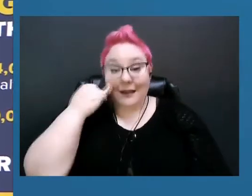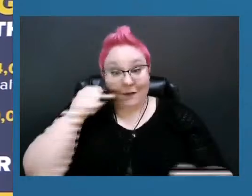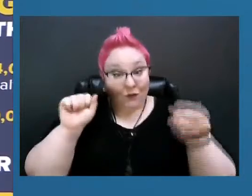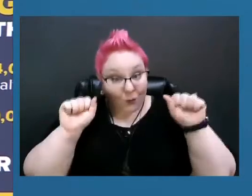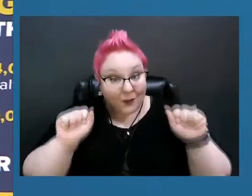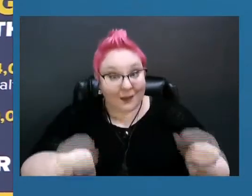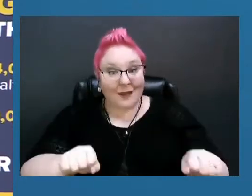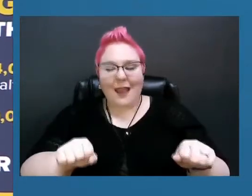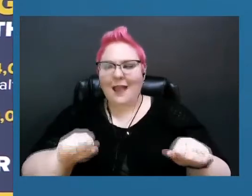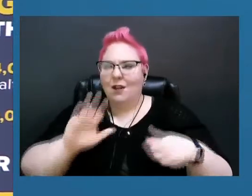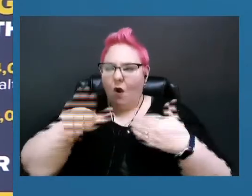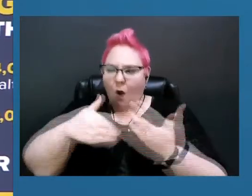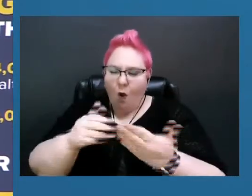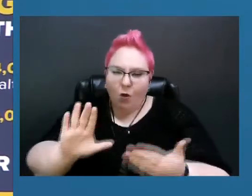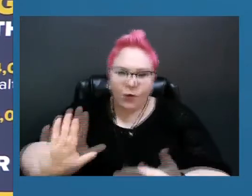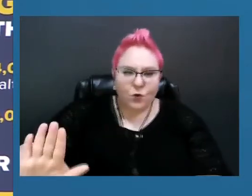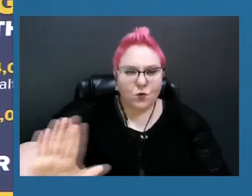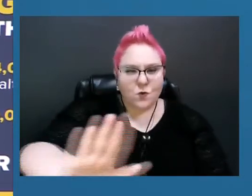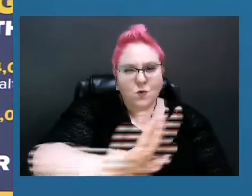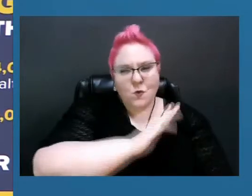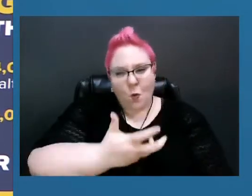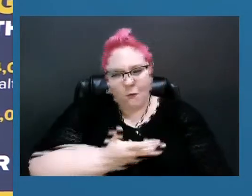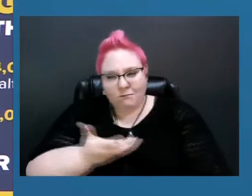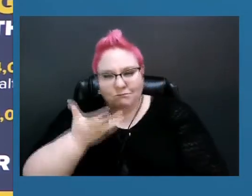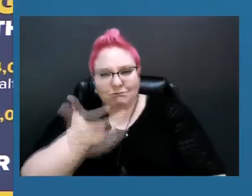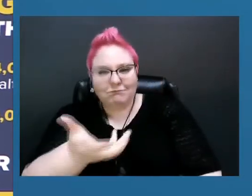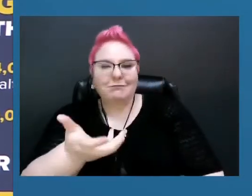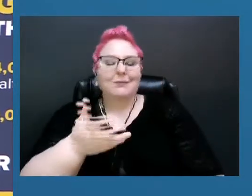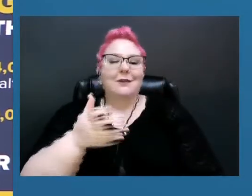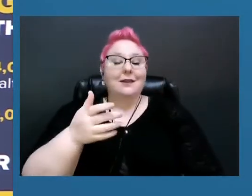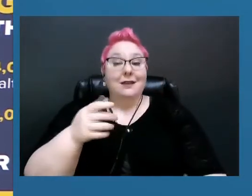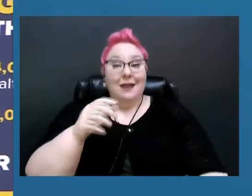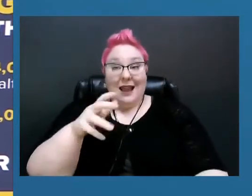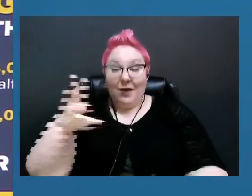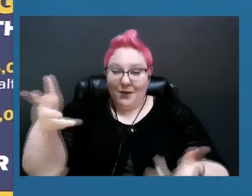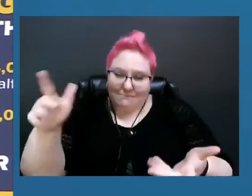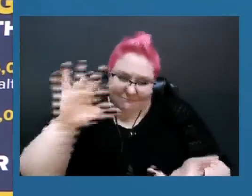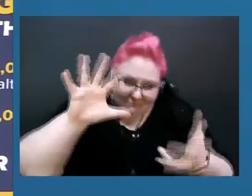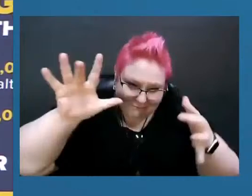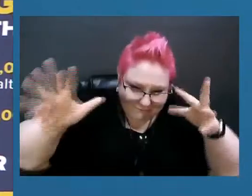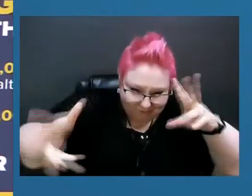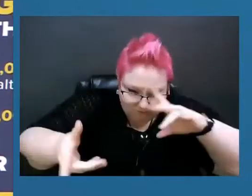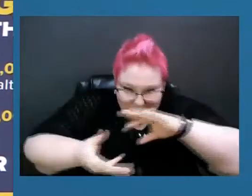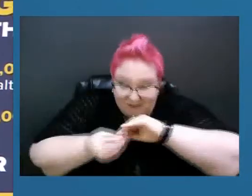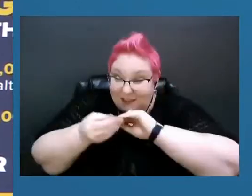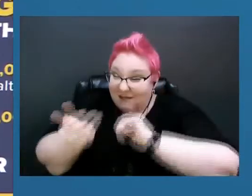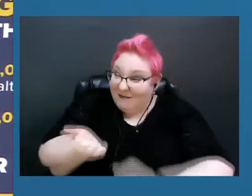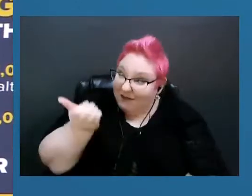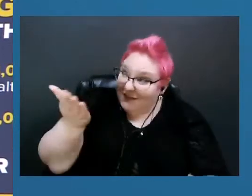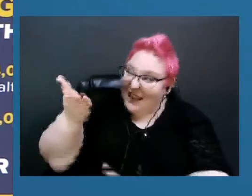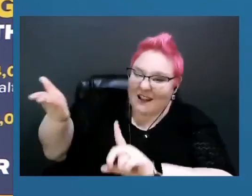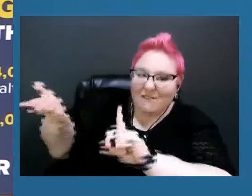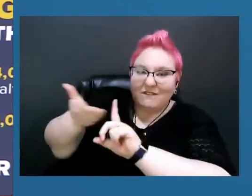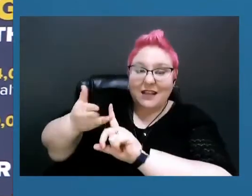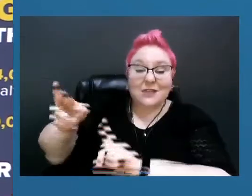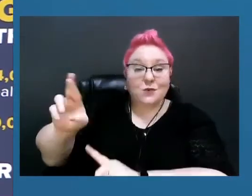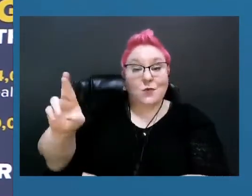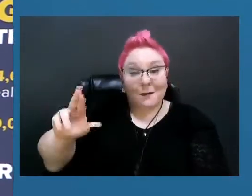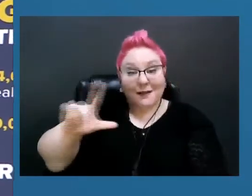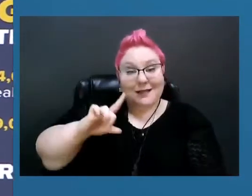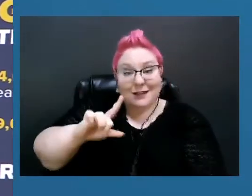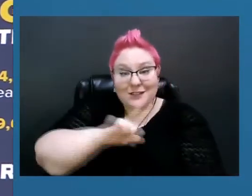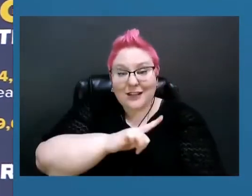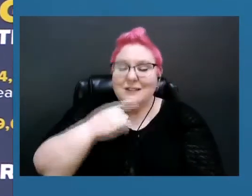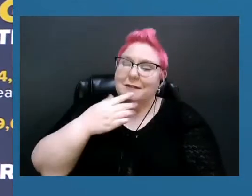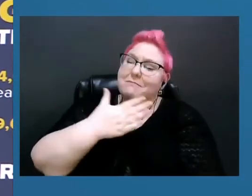all your voices, we only need to persuade one or two Republican legislators to say, please put your district